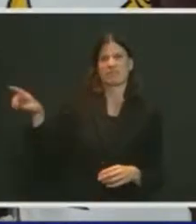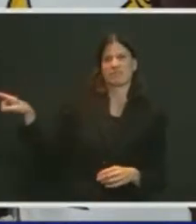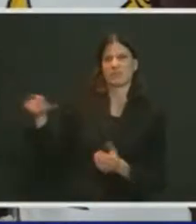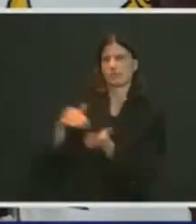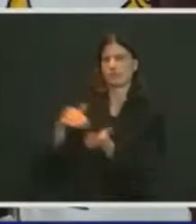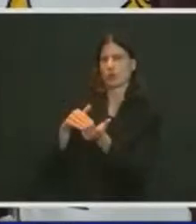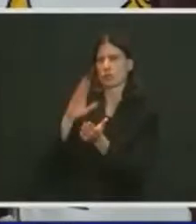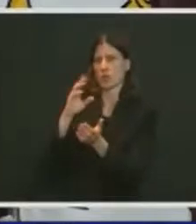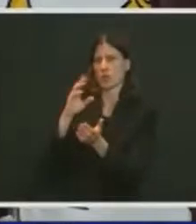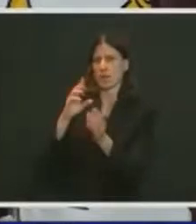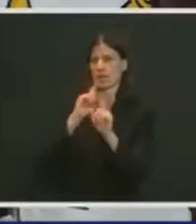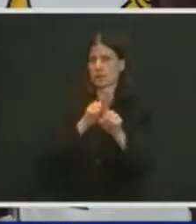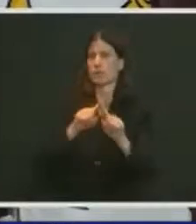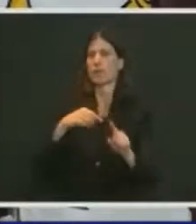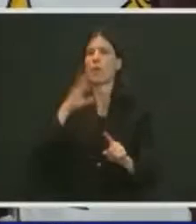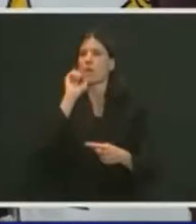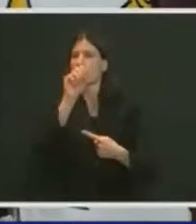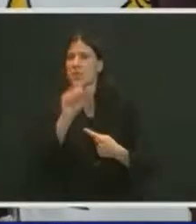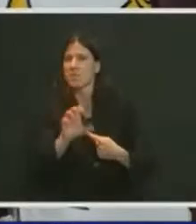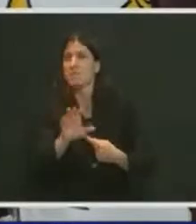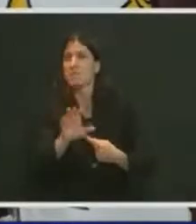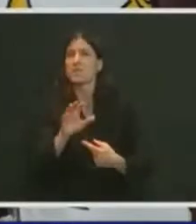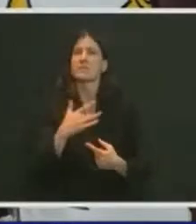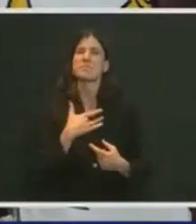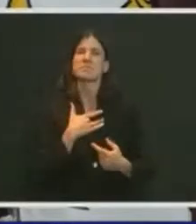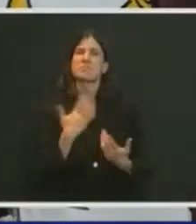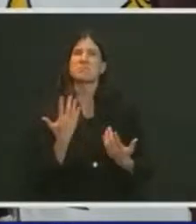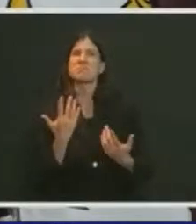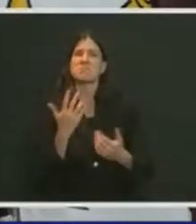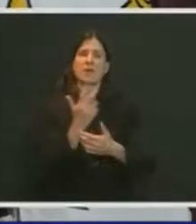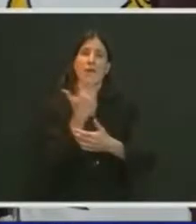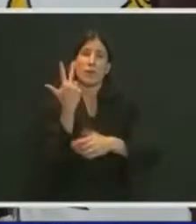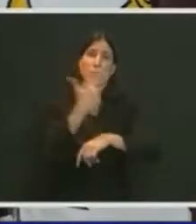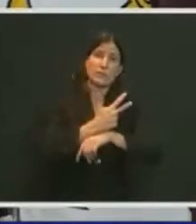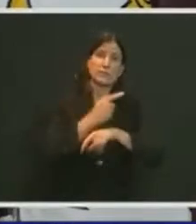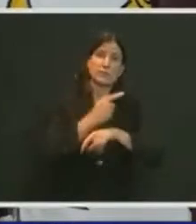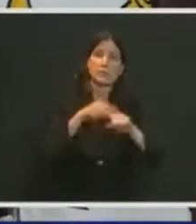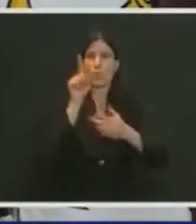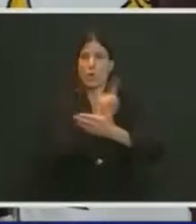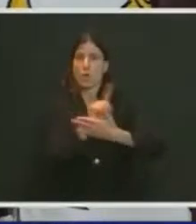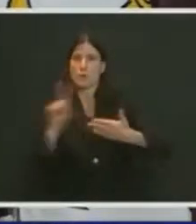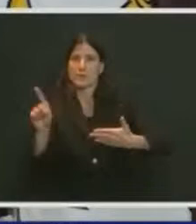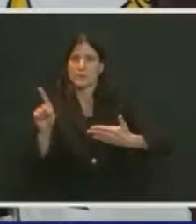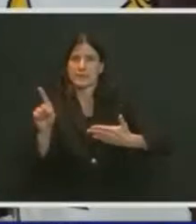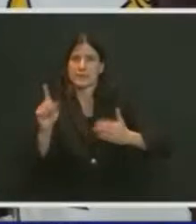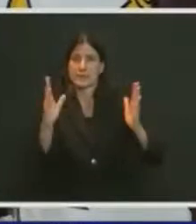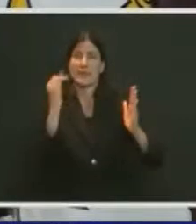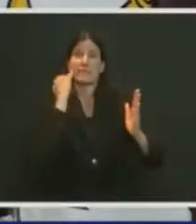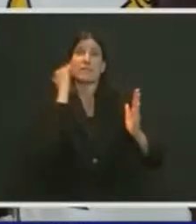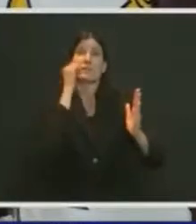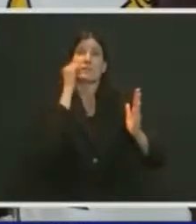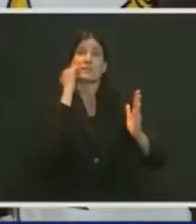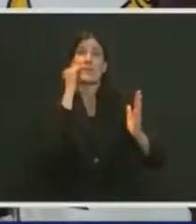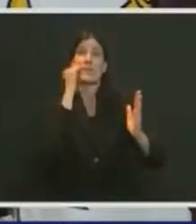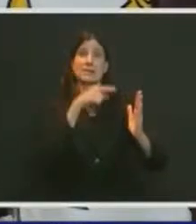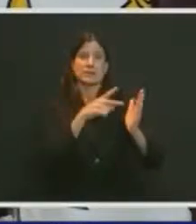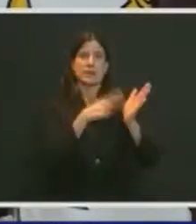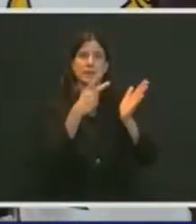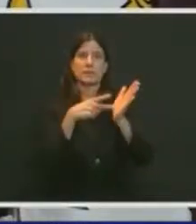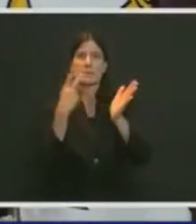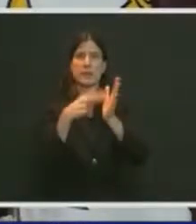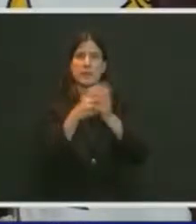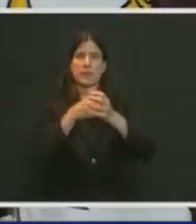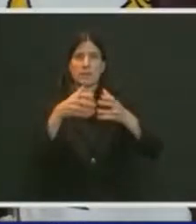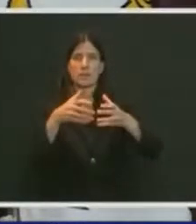for trends like 3 to 7 days. We're looking at a 3-day average. Some things we look at a 7-day average, but